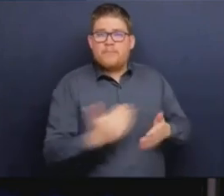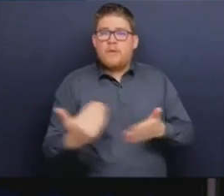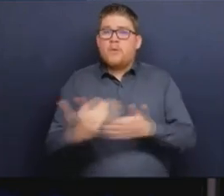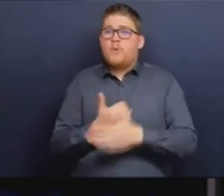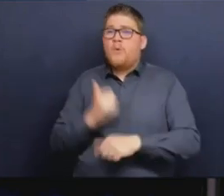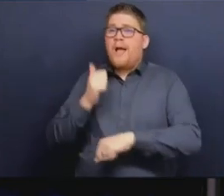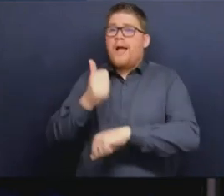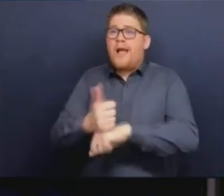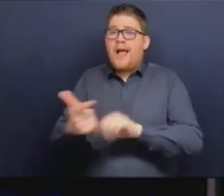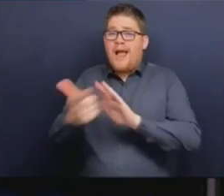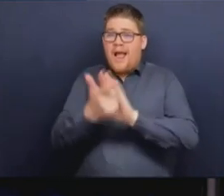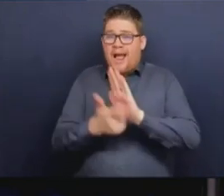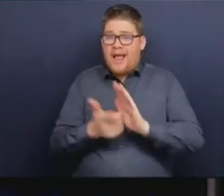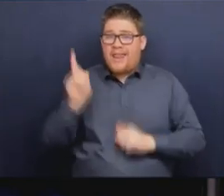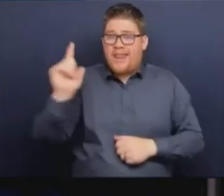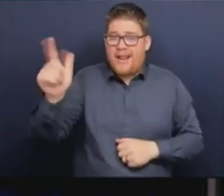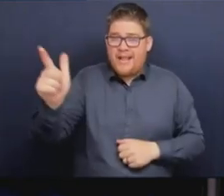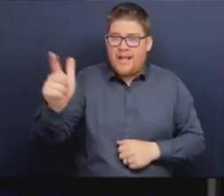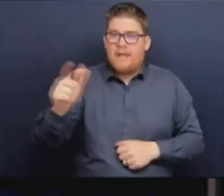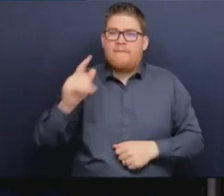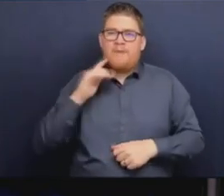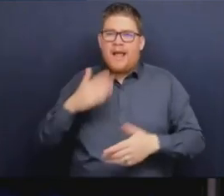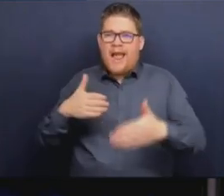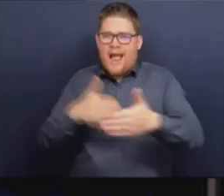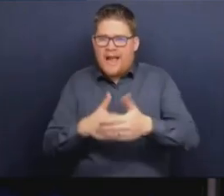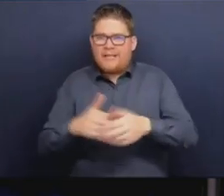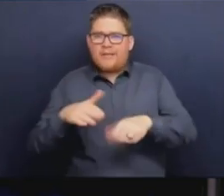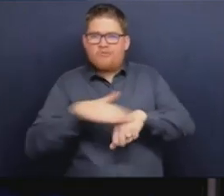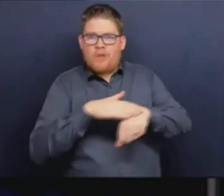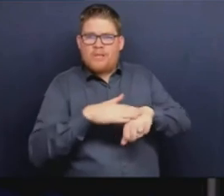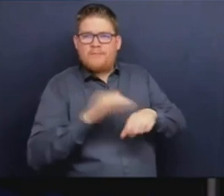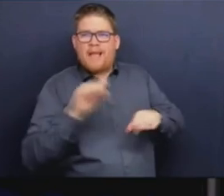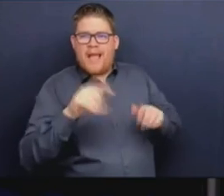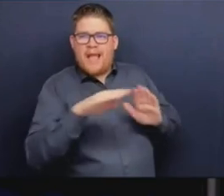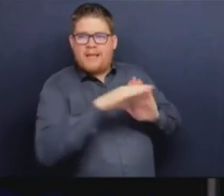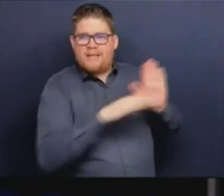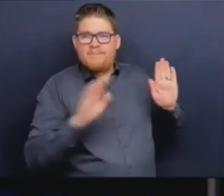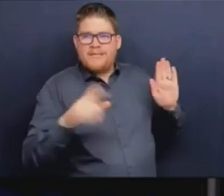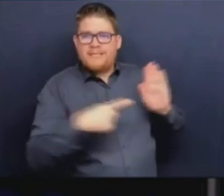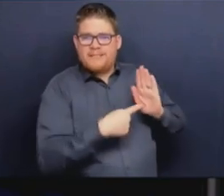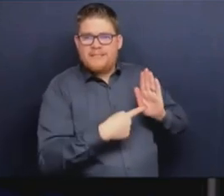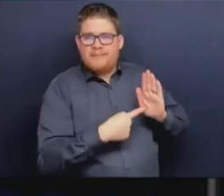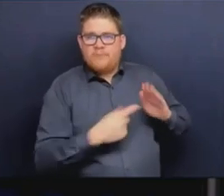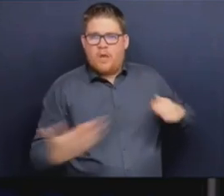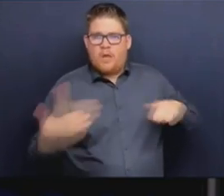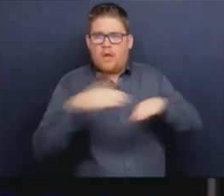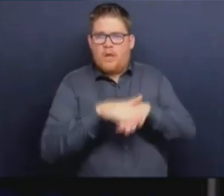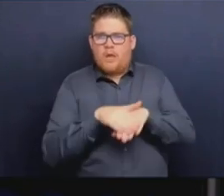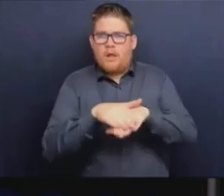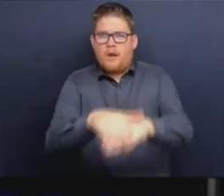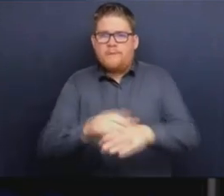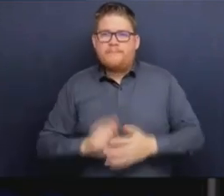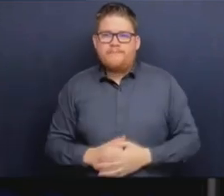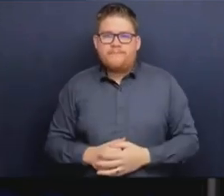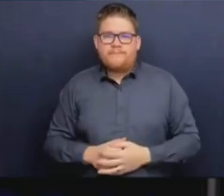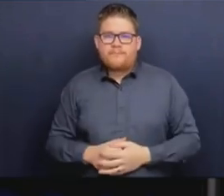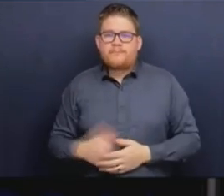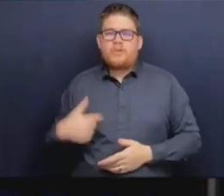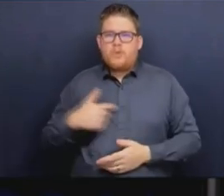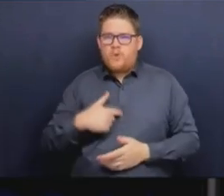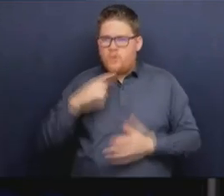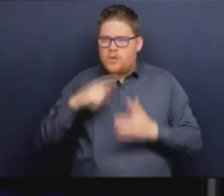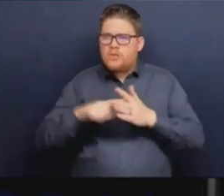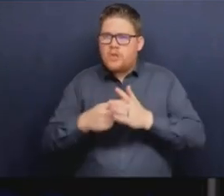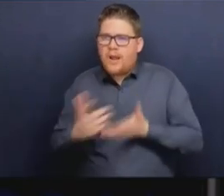has started. Like, the process started to create the framework for this legislation. We will start collecting the we will